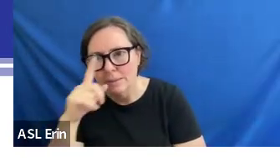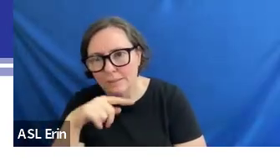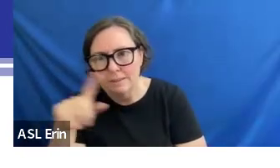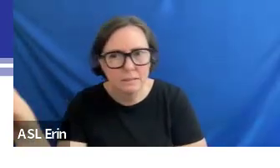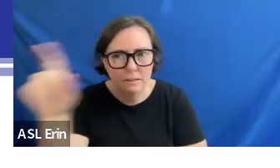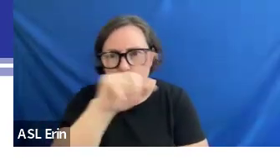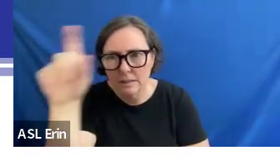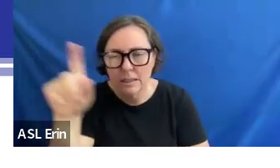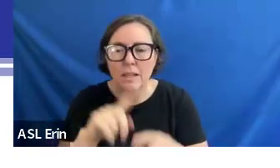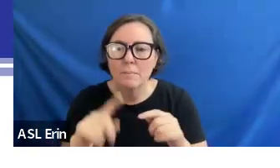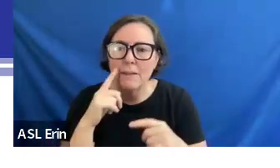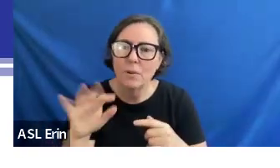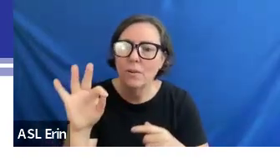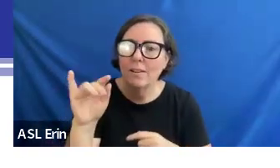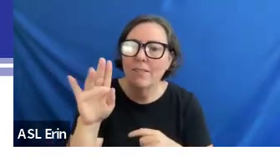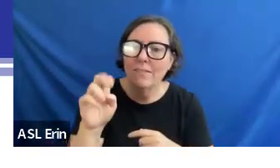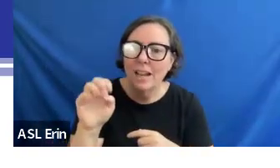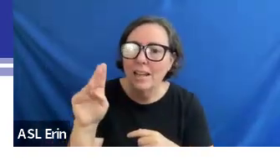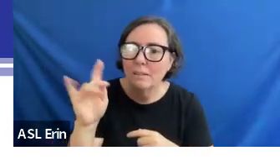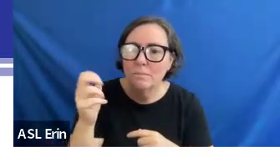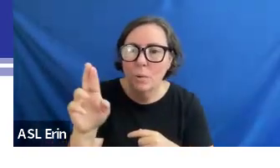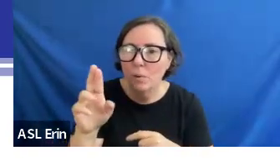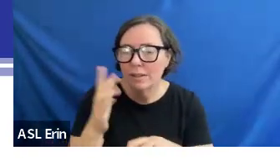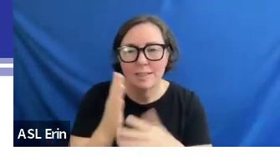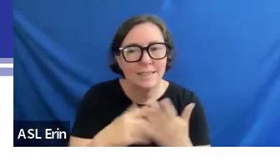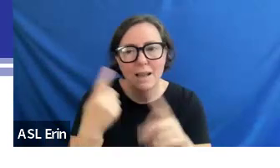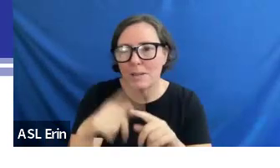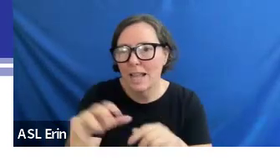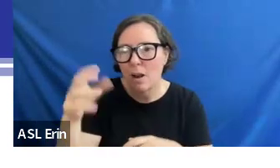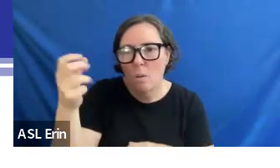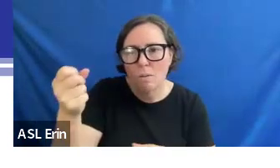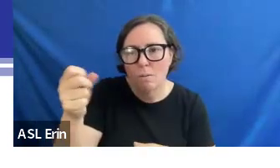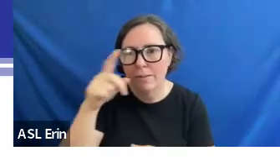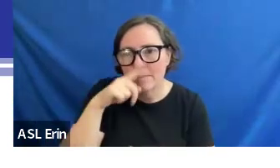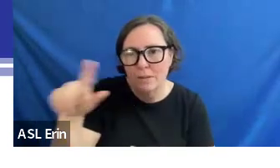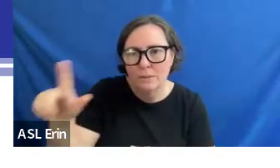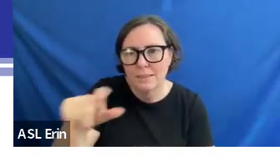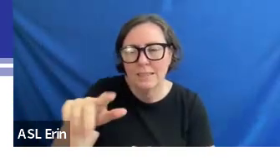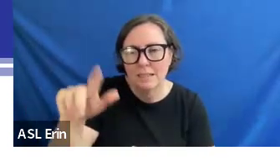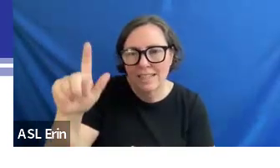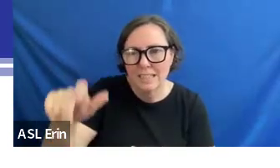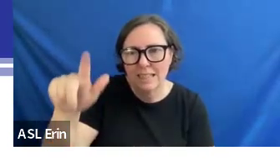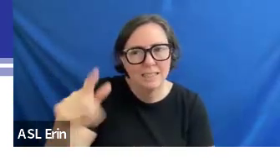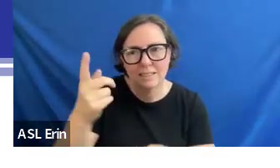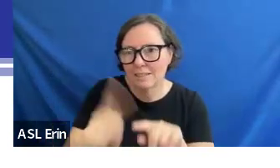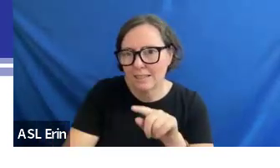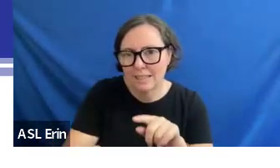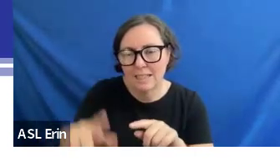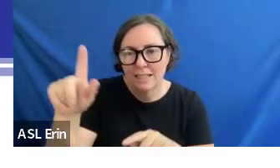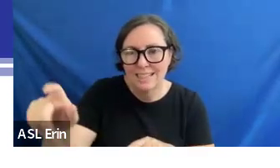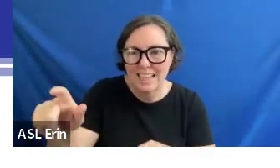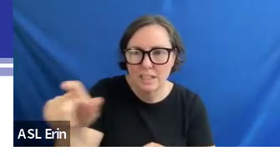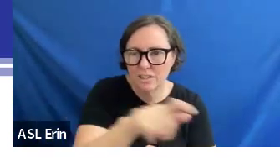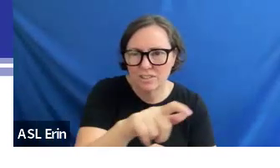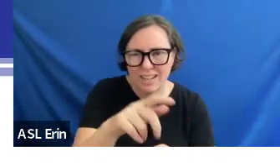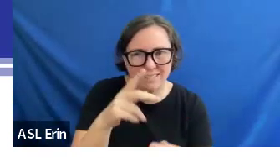For fine motor purposes, some people might not be able to hold a mouse or manipulate a mouse or joystick. So